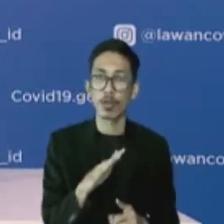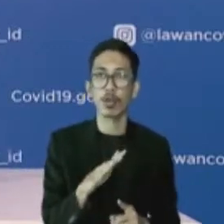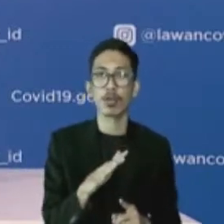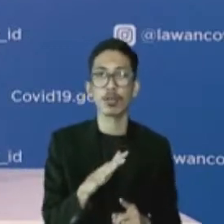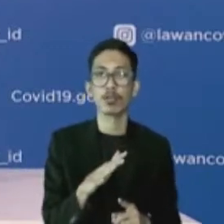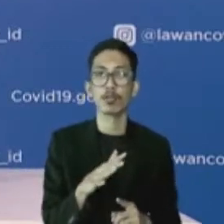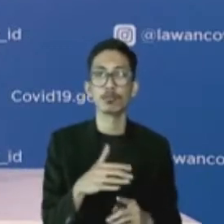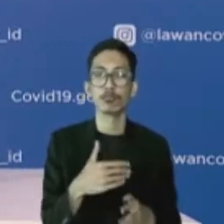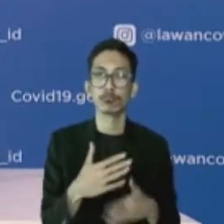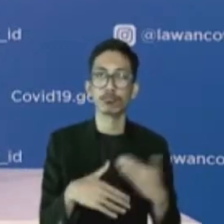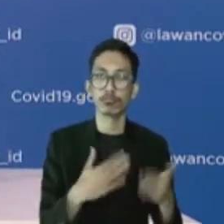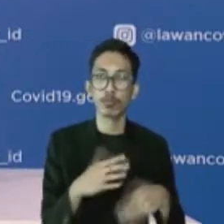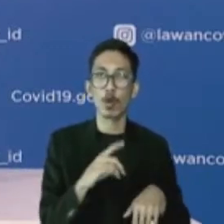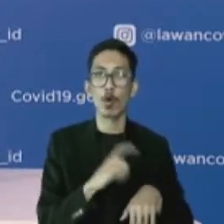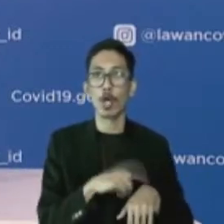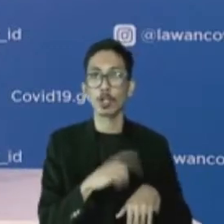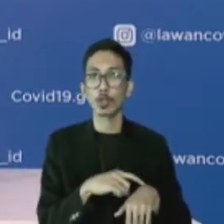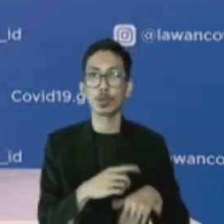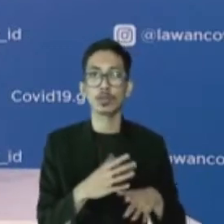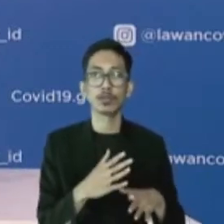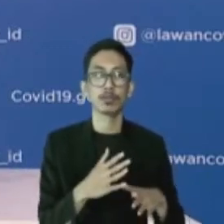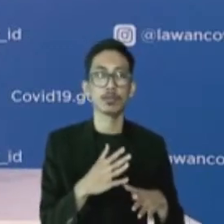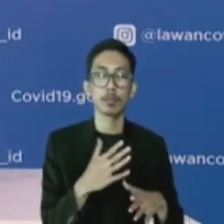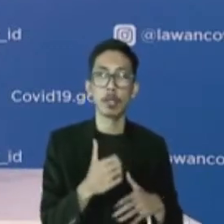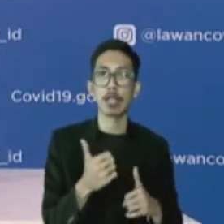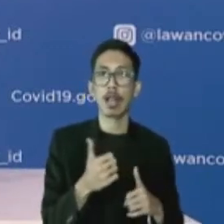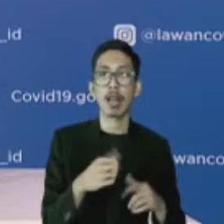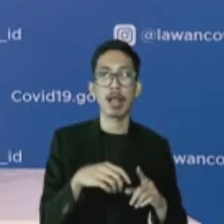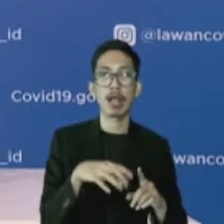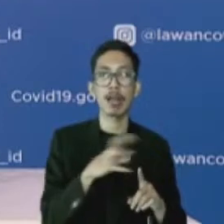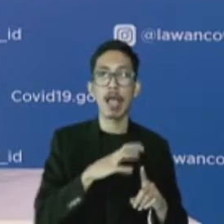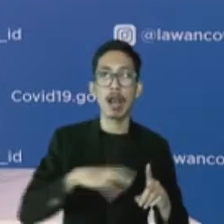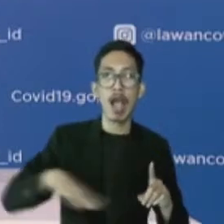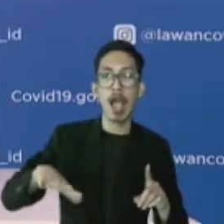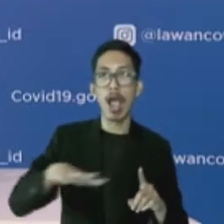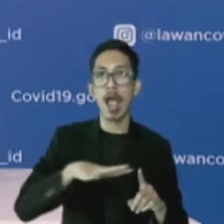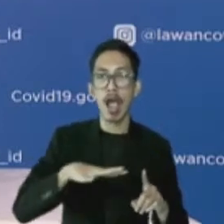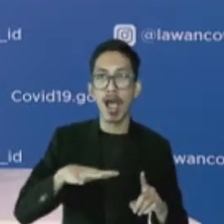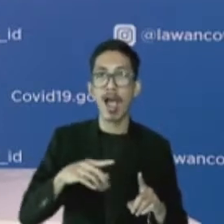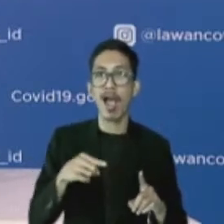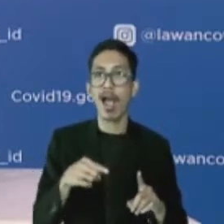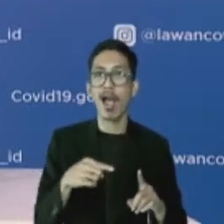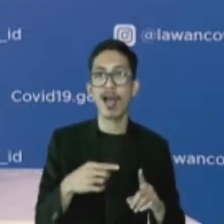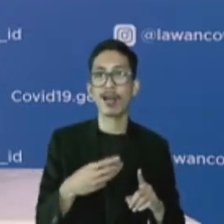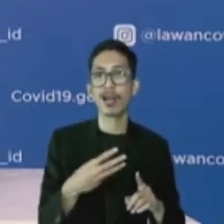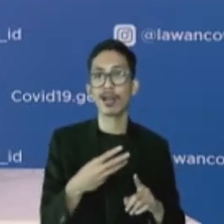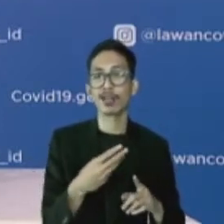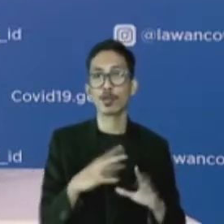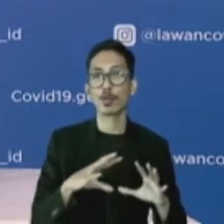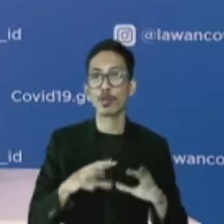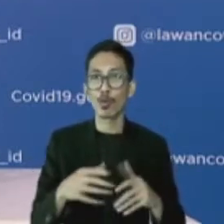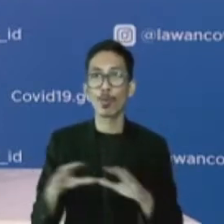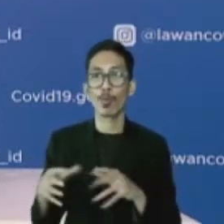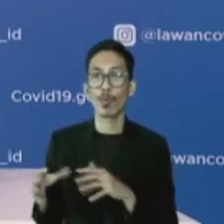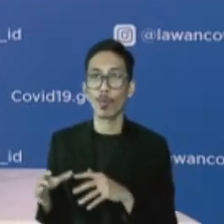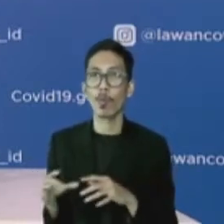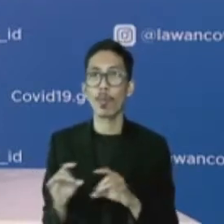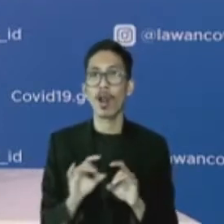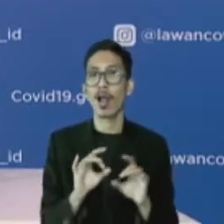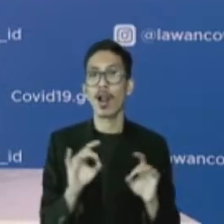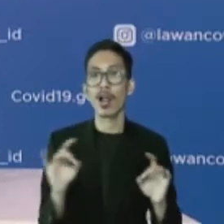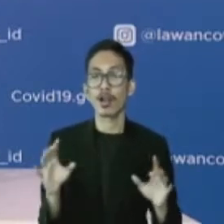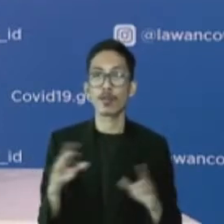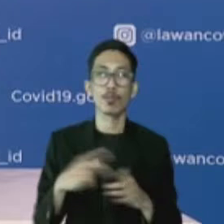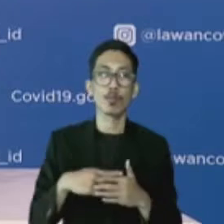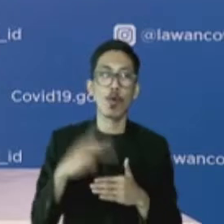elderly, especially in agglomeration areas and centers of economic growth, and accelerating vaccinations program